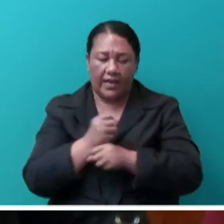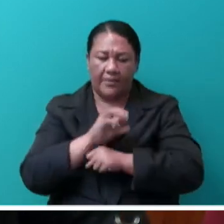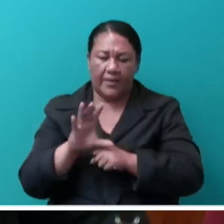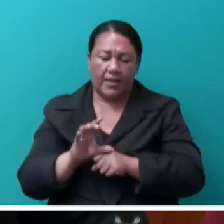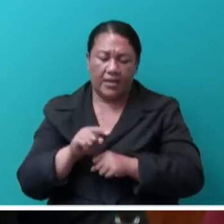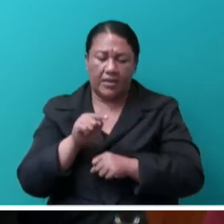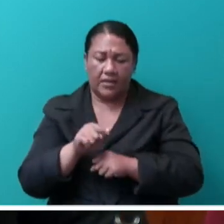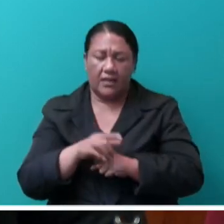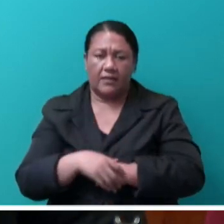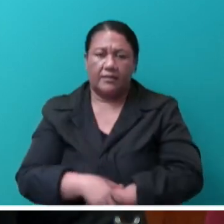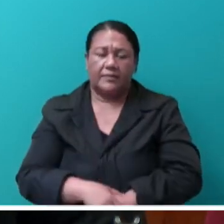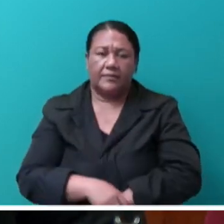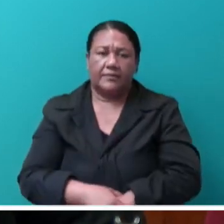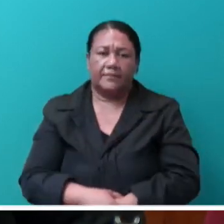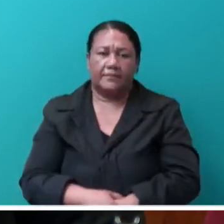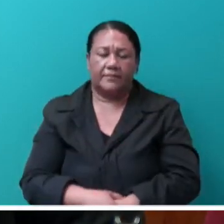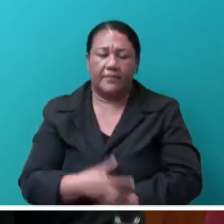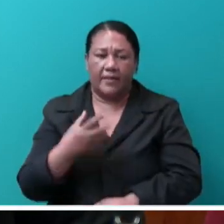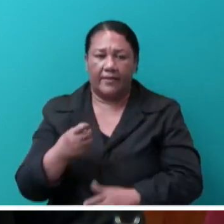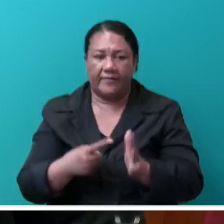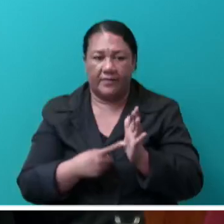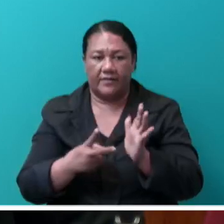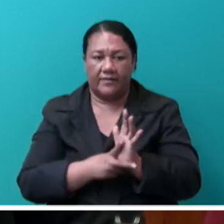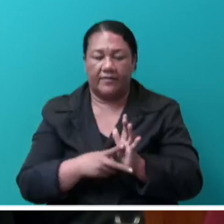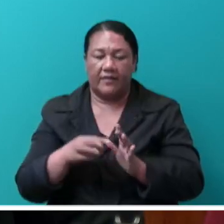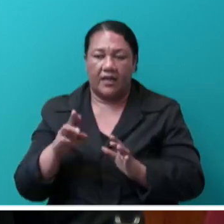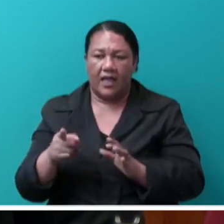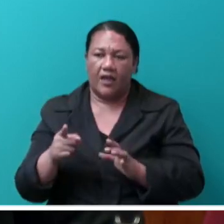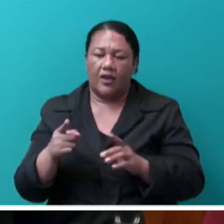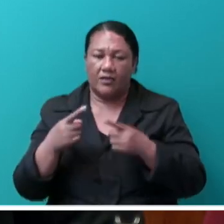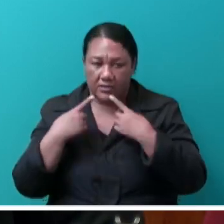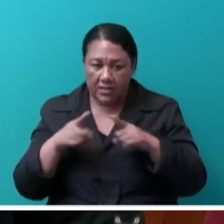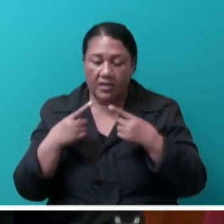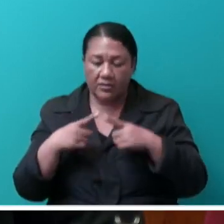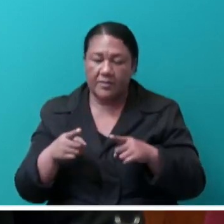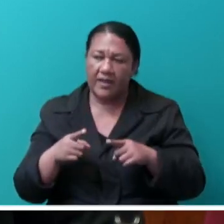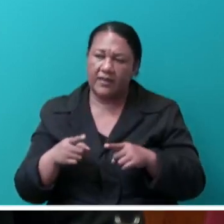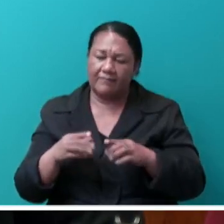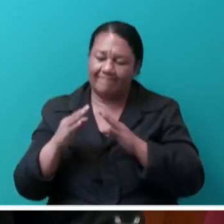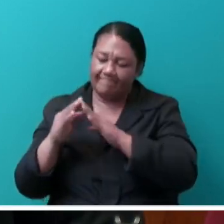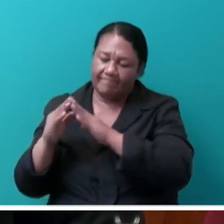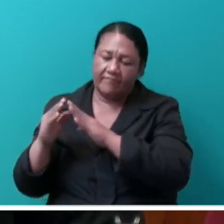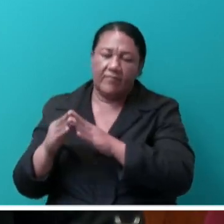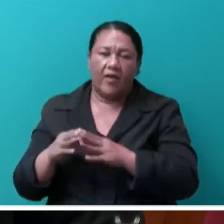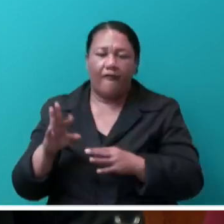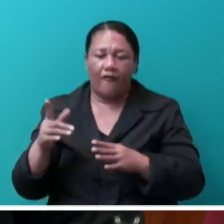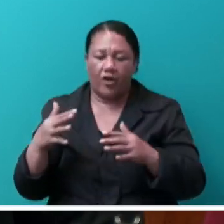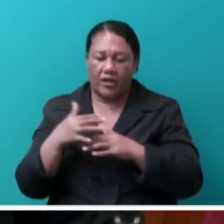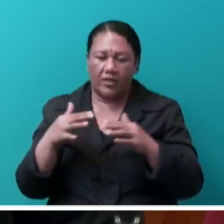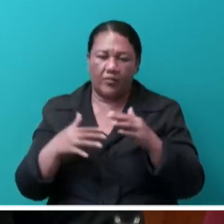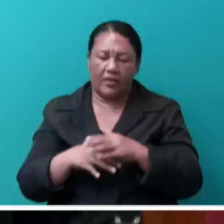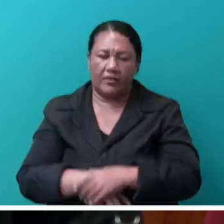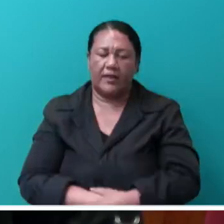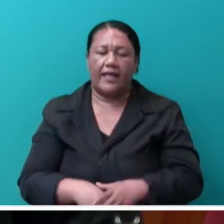of television, radio broadcasting facilities and communication networks, Honourable Speaker. The